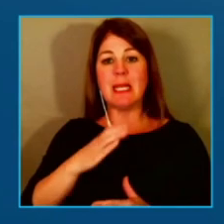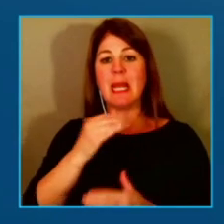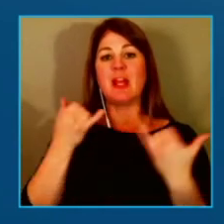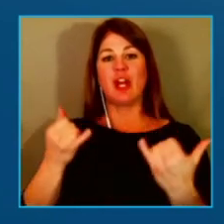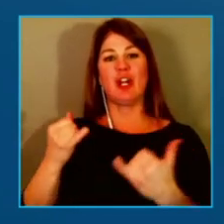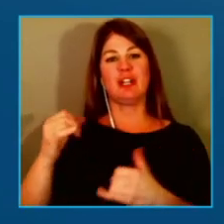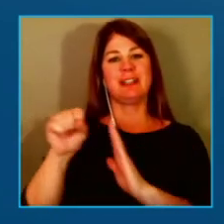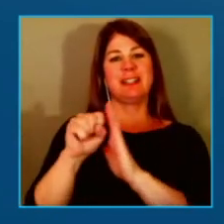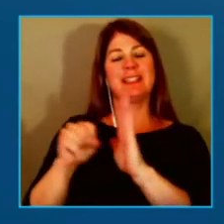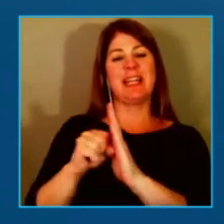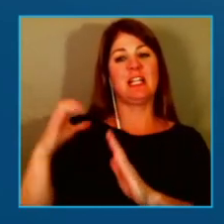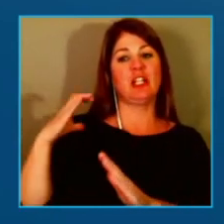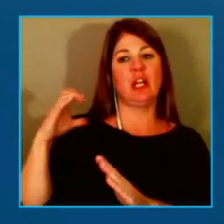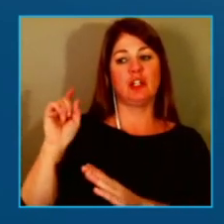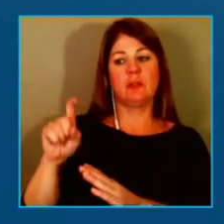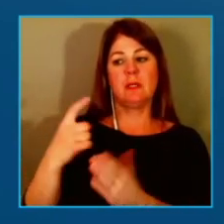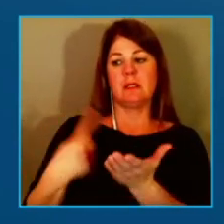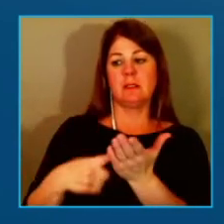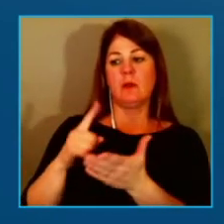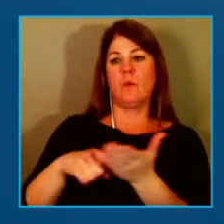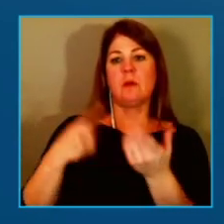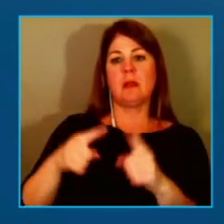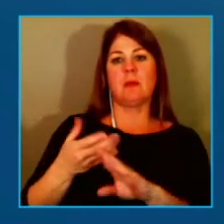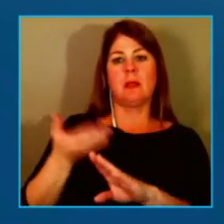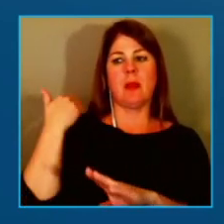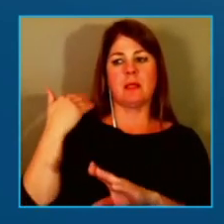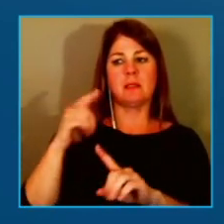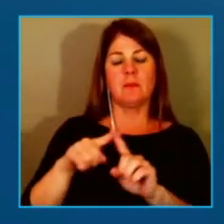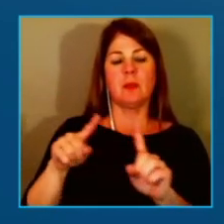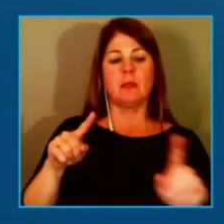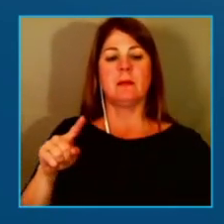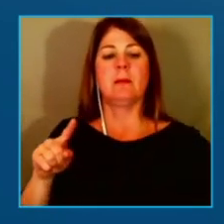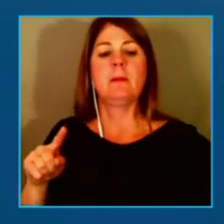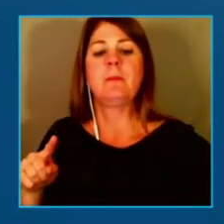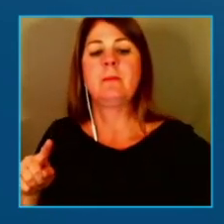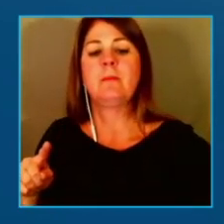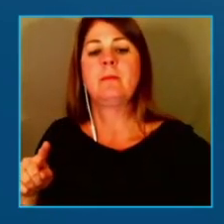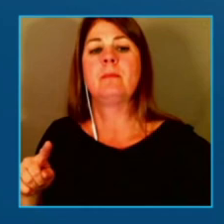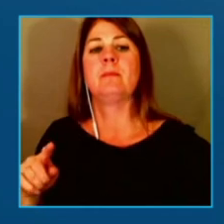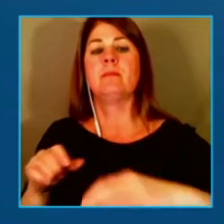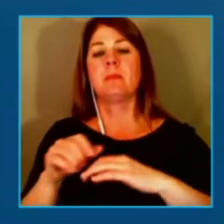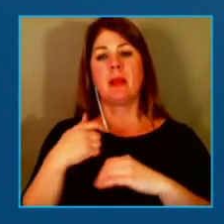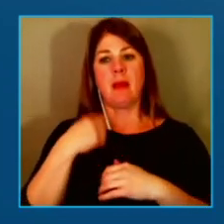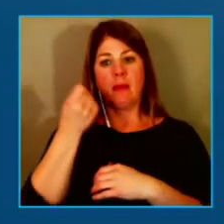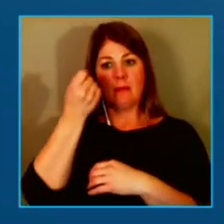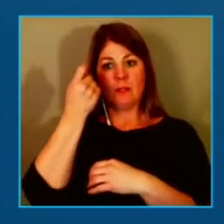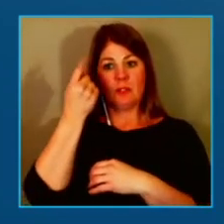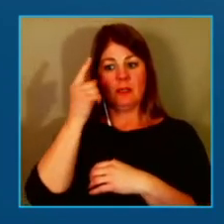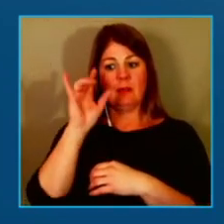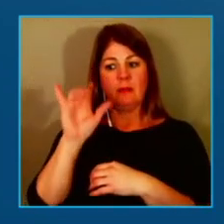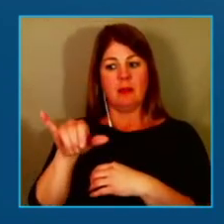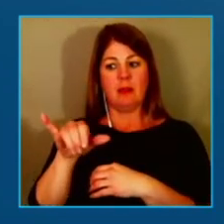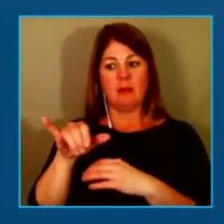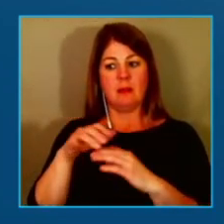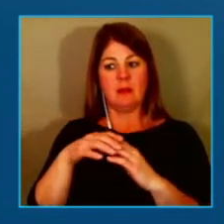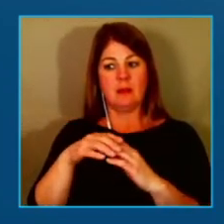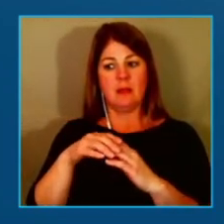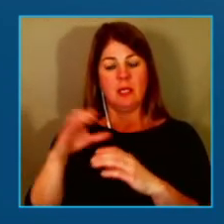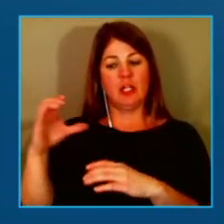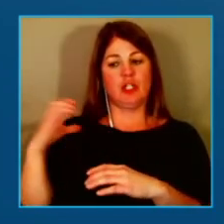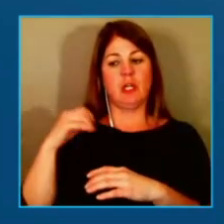the past. I would point out in that regard that it's my understanding that Chair Biafor has been chair